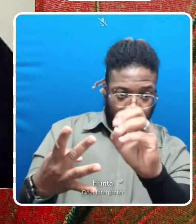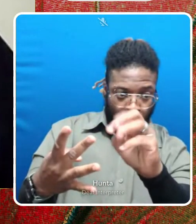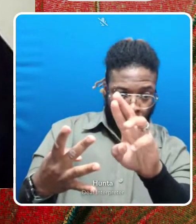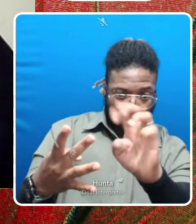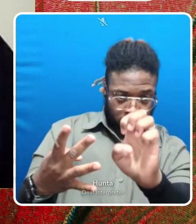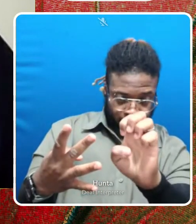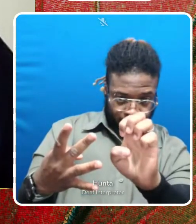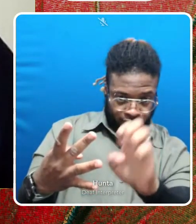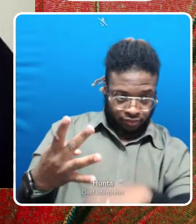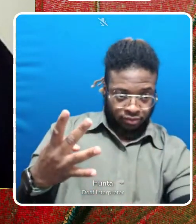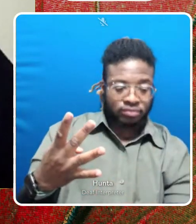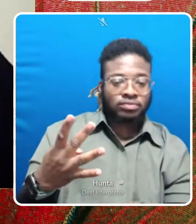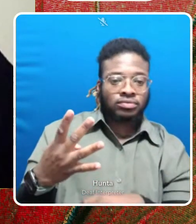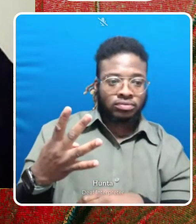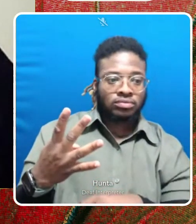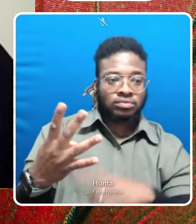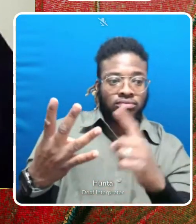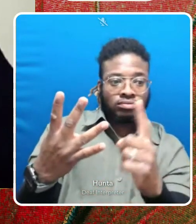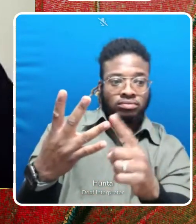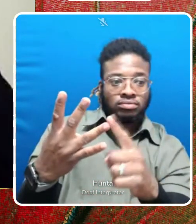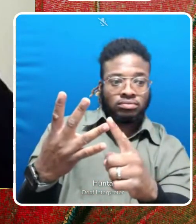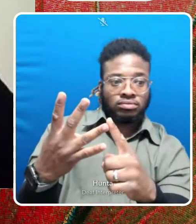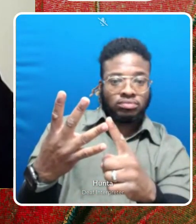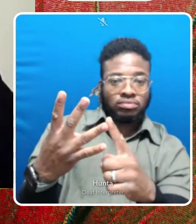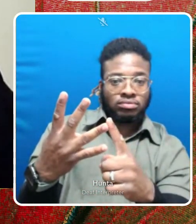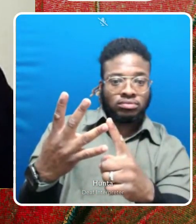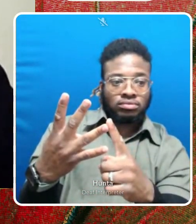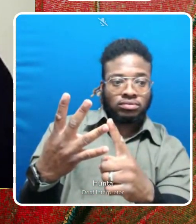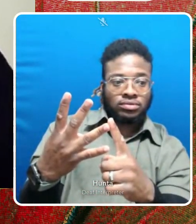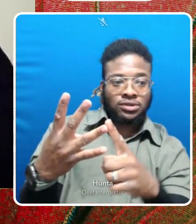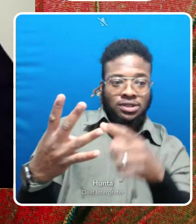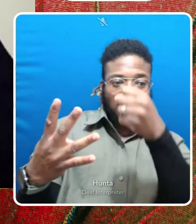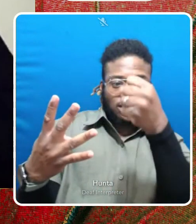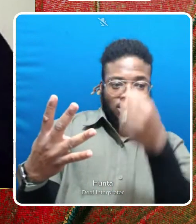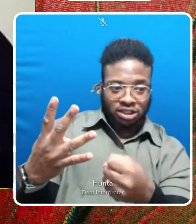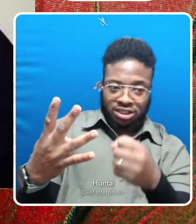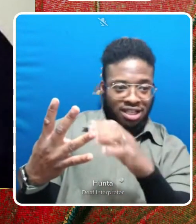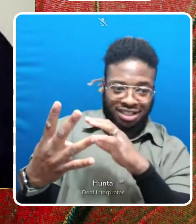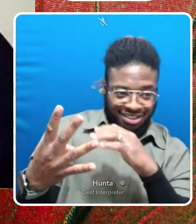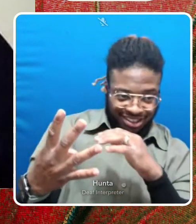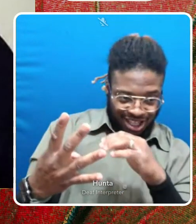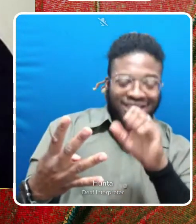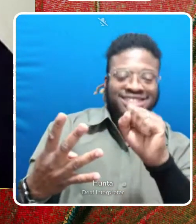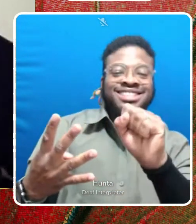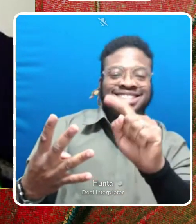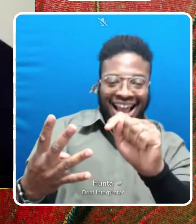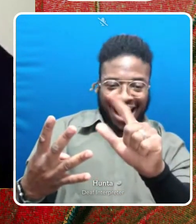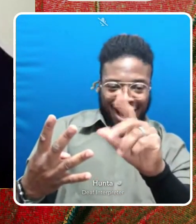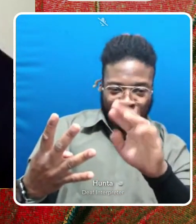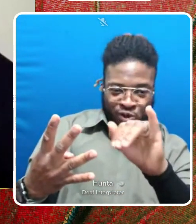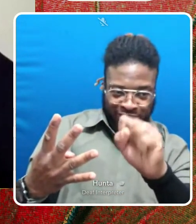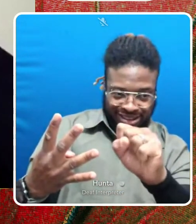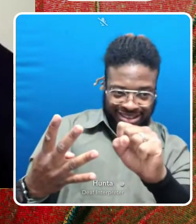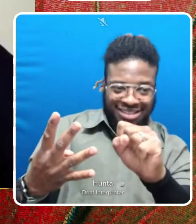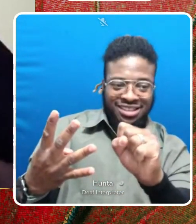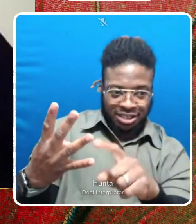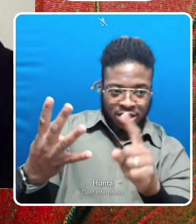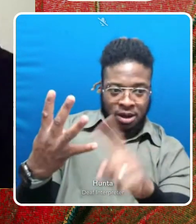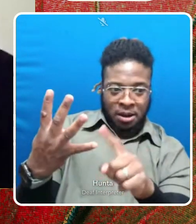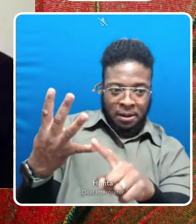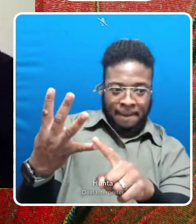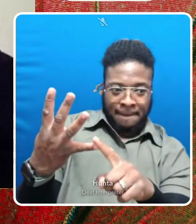Do More, Southern Word, Do More, St. Louis, and then Minds of Poetry. Nice. So